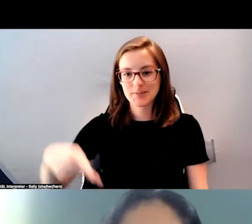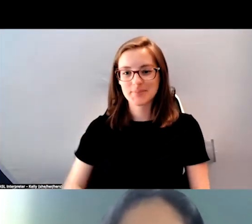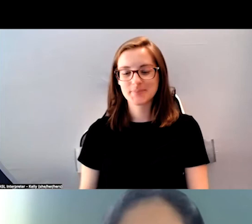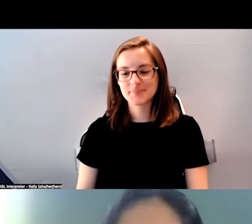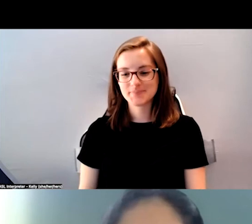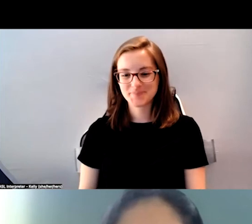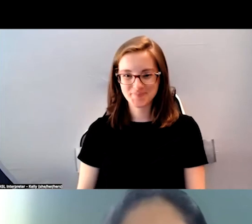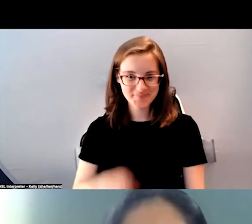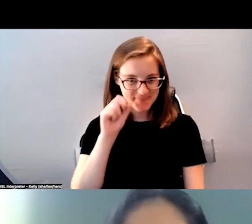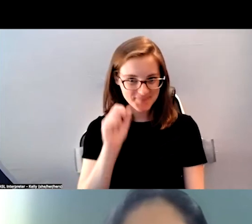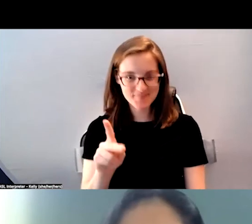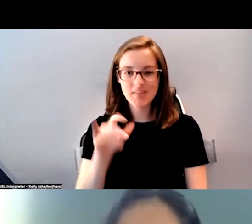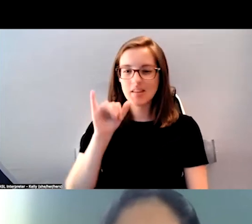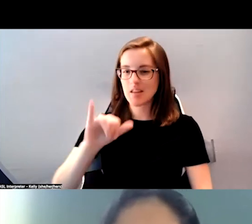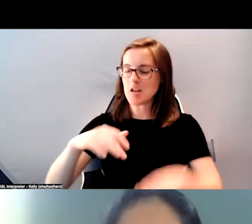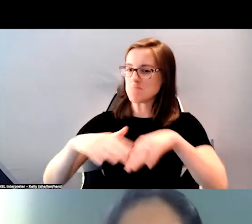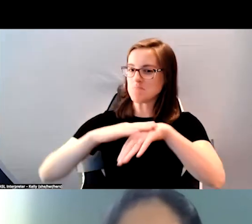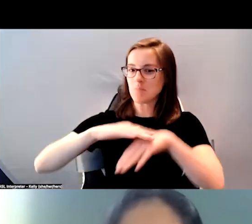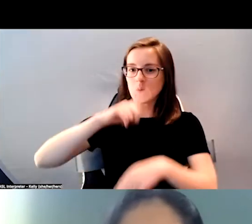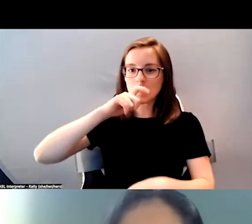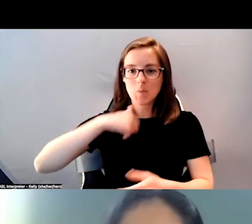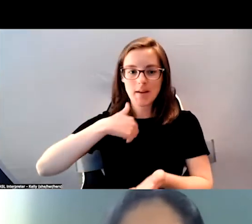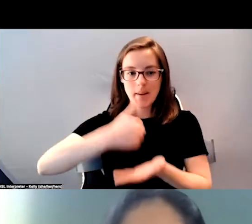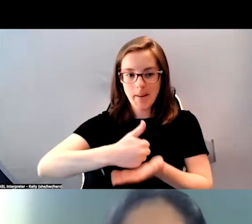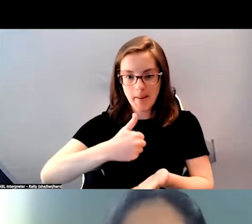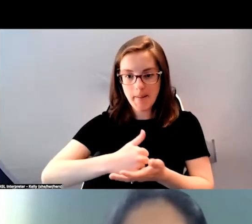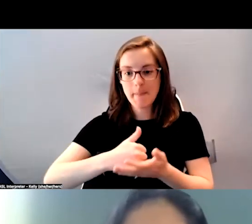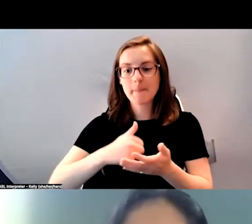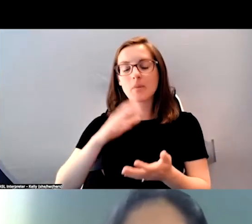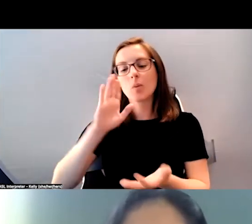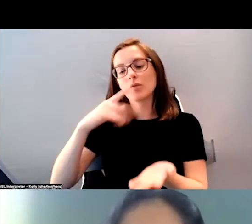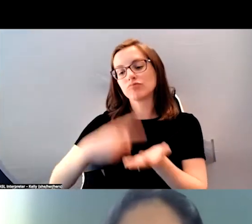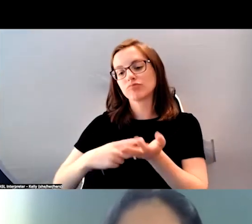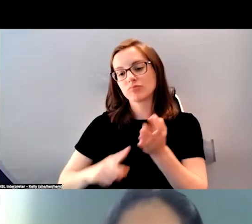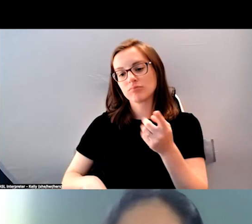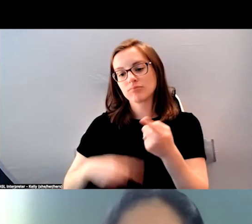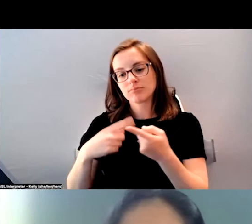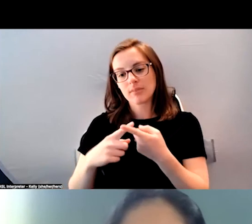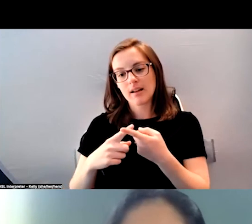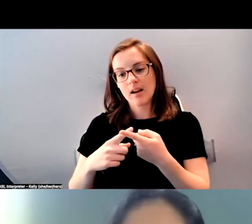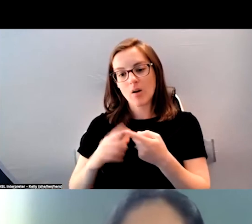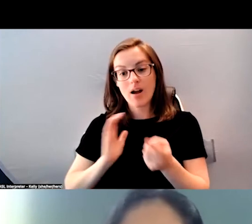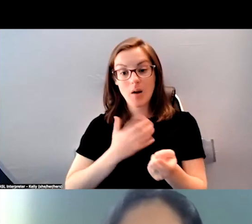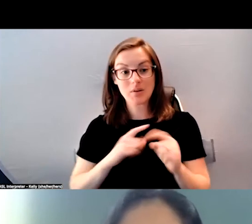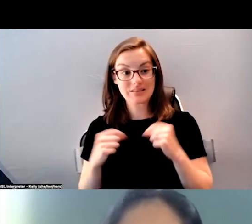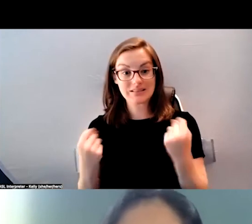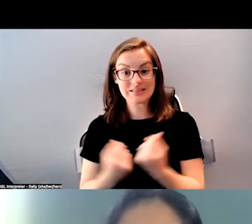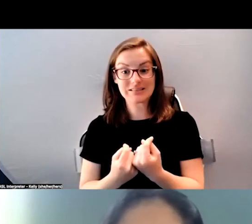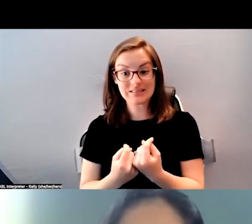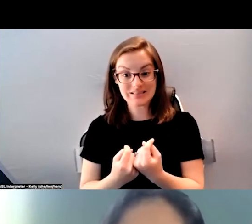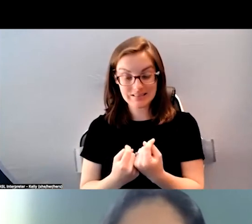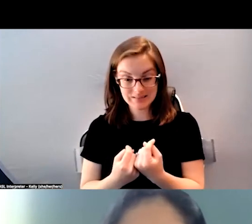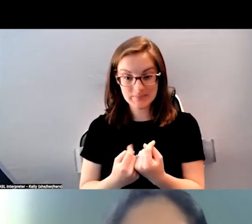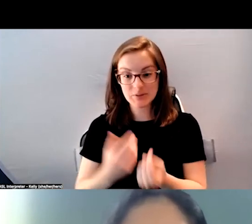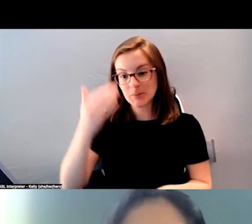All right, so now that we have a good sense of who we help, the next thing we'll go into is a little bit more about our team. So you know who